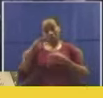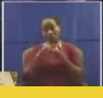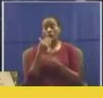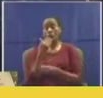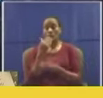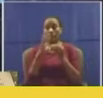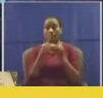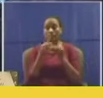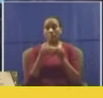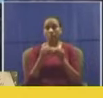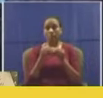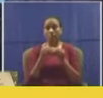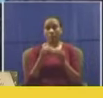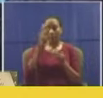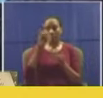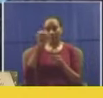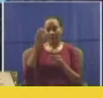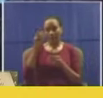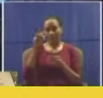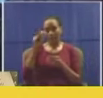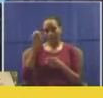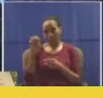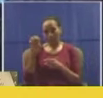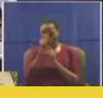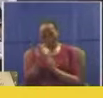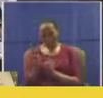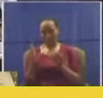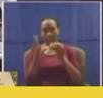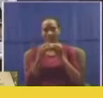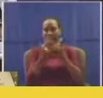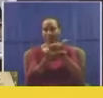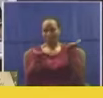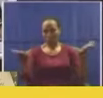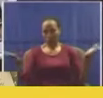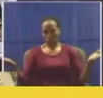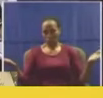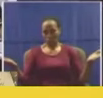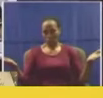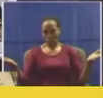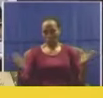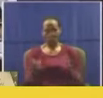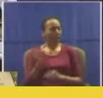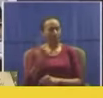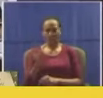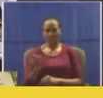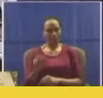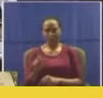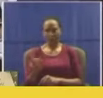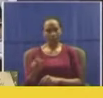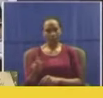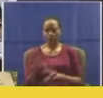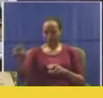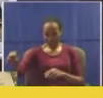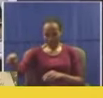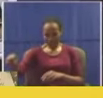be asked by the South Africa's president, Cyril Ramaphosa, has vowed an unapologetic backing for the partially recognized